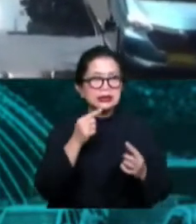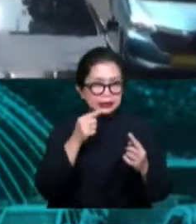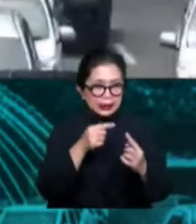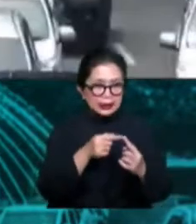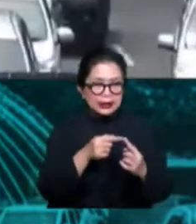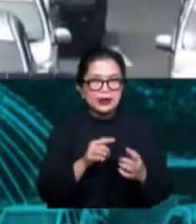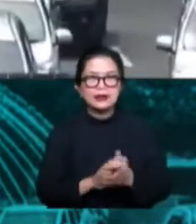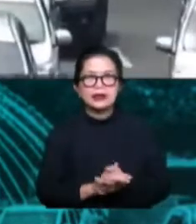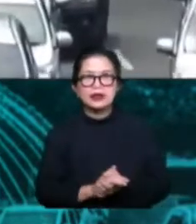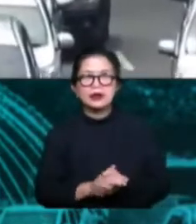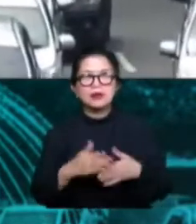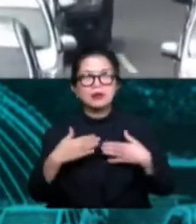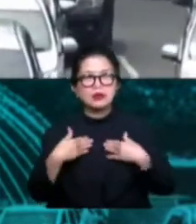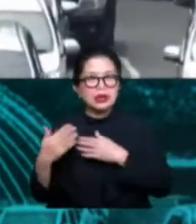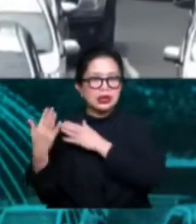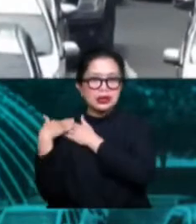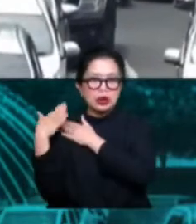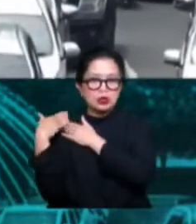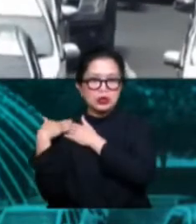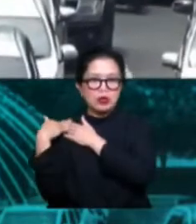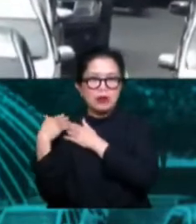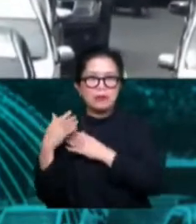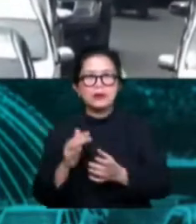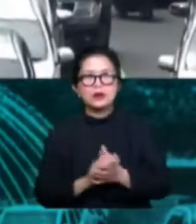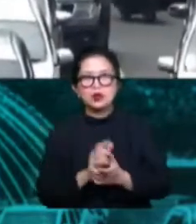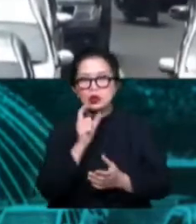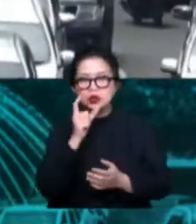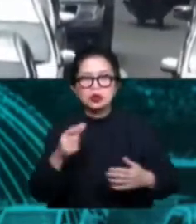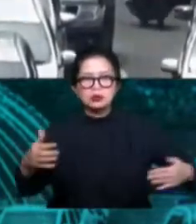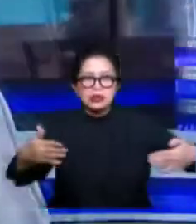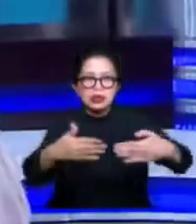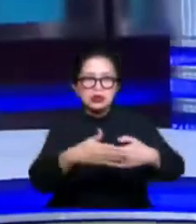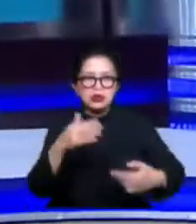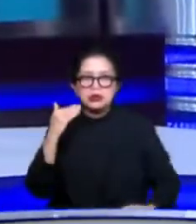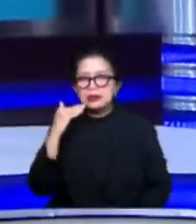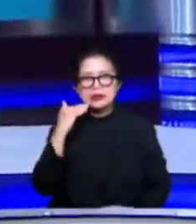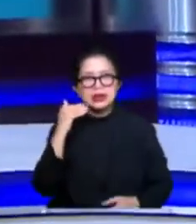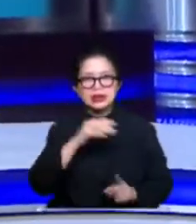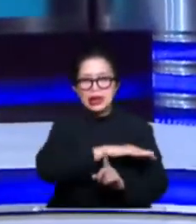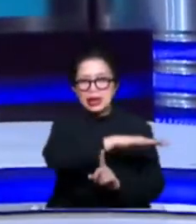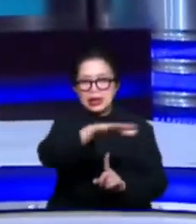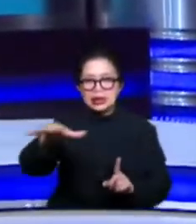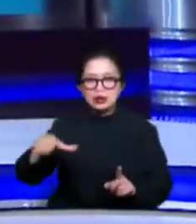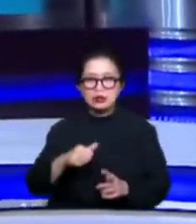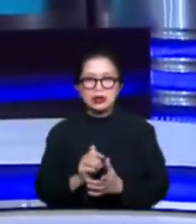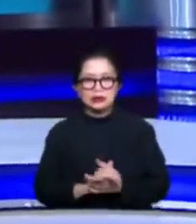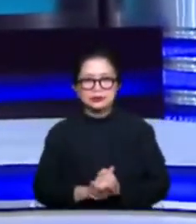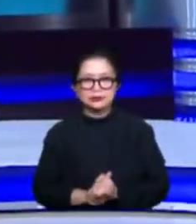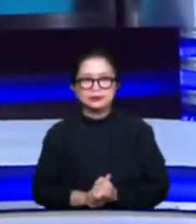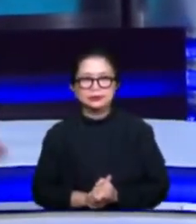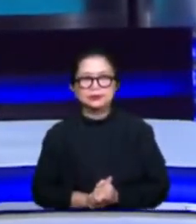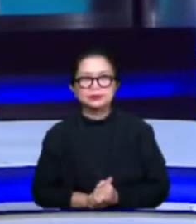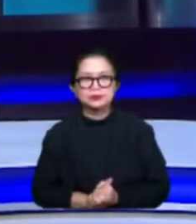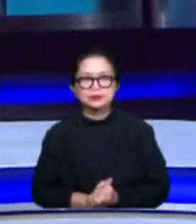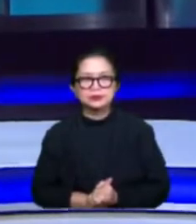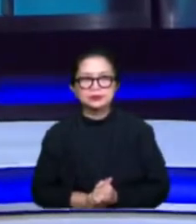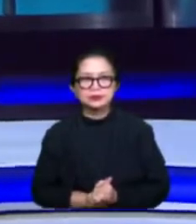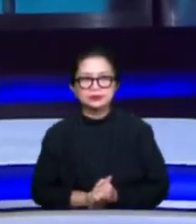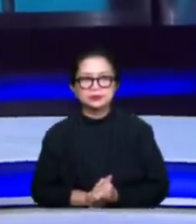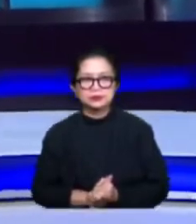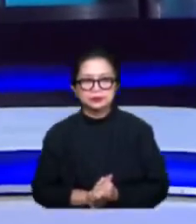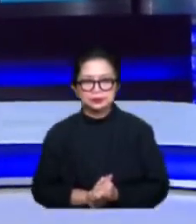care of their environments. Yes, so the point is community involvement. So Jakarta